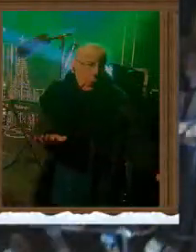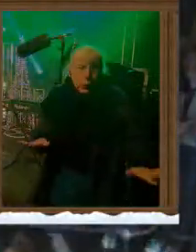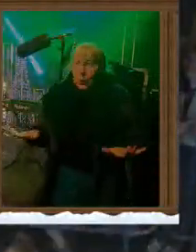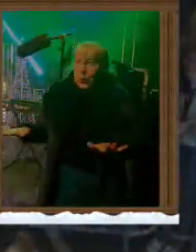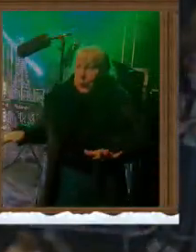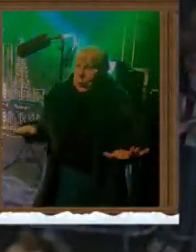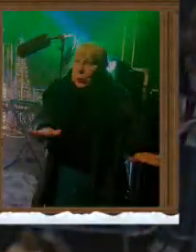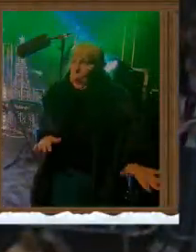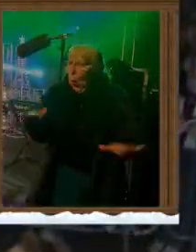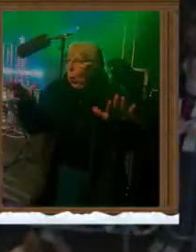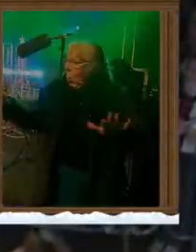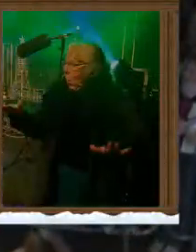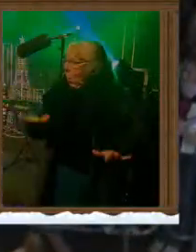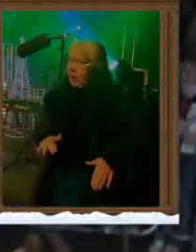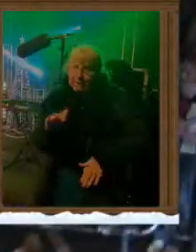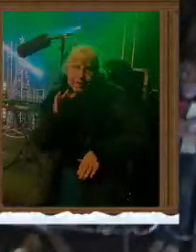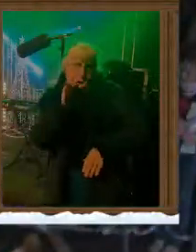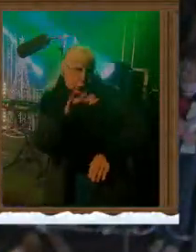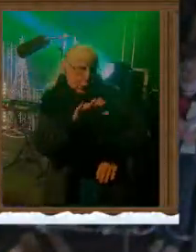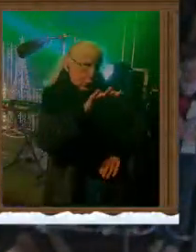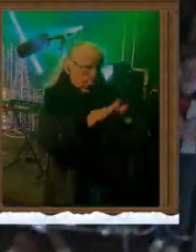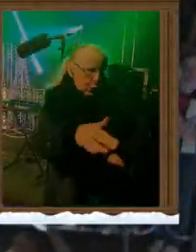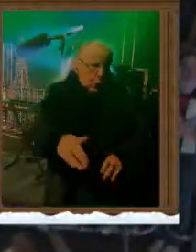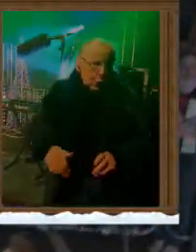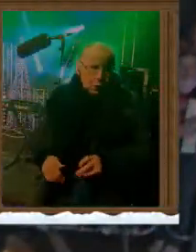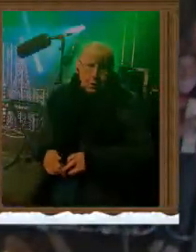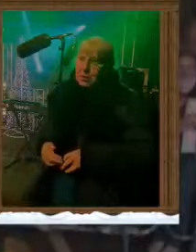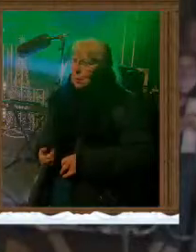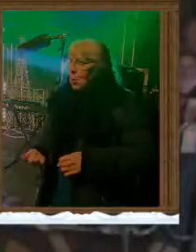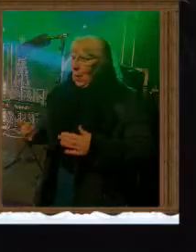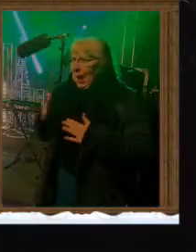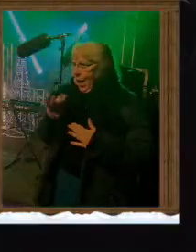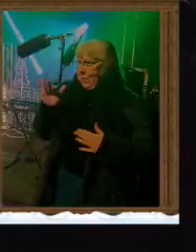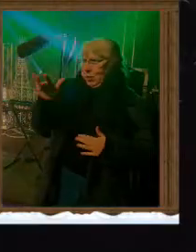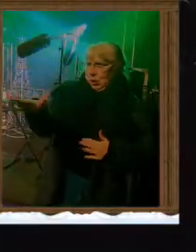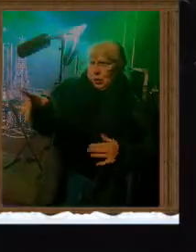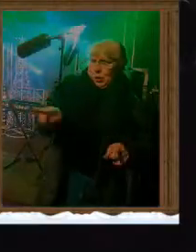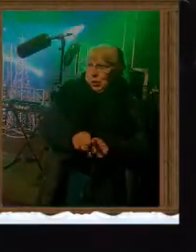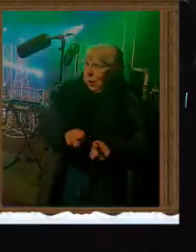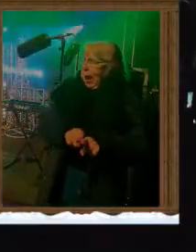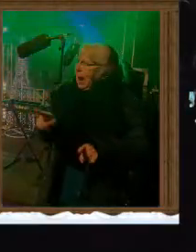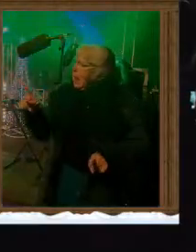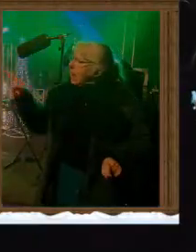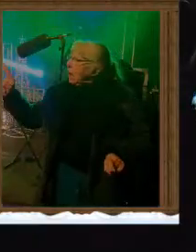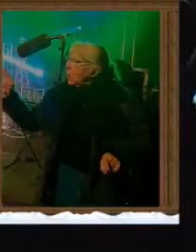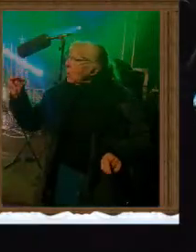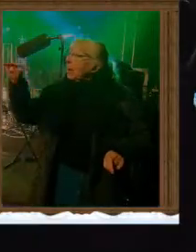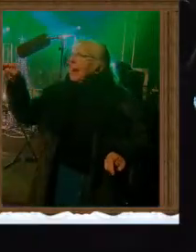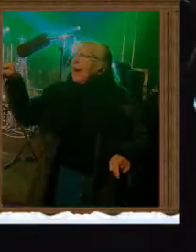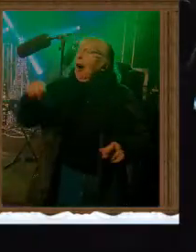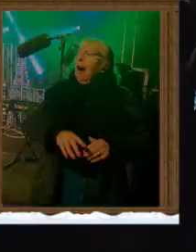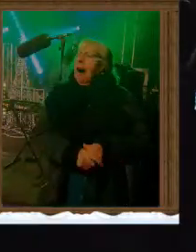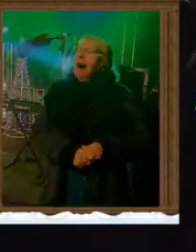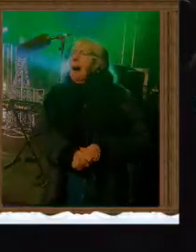Oh, some wonderful dance moves over there. I'm loving the ones here. What about this side?